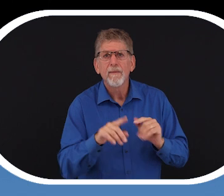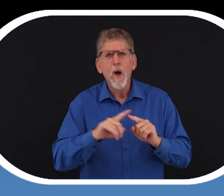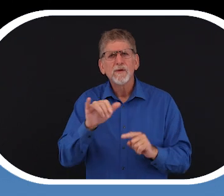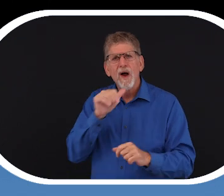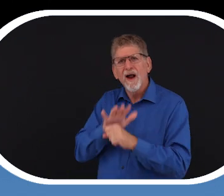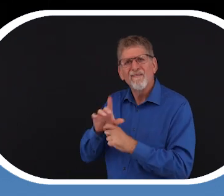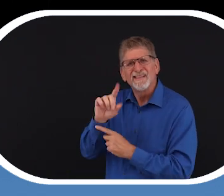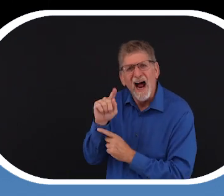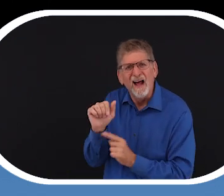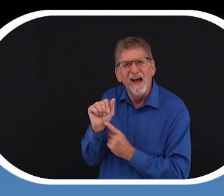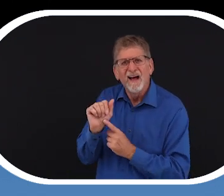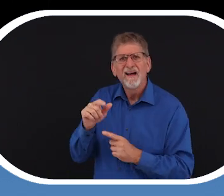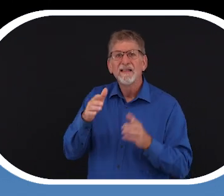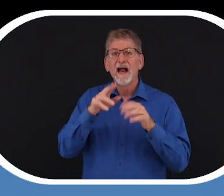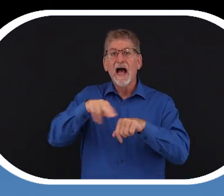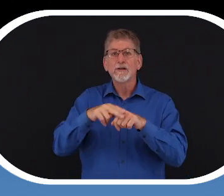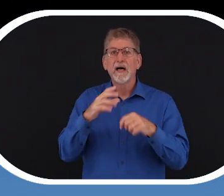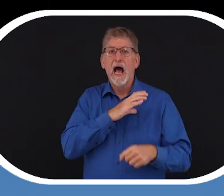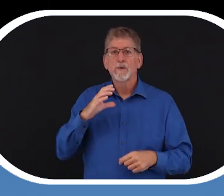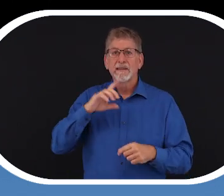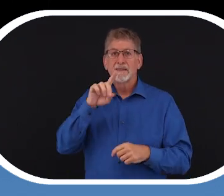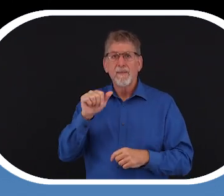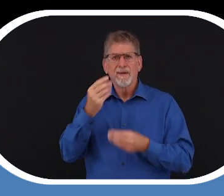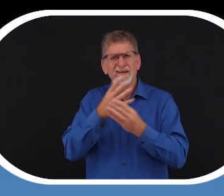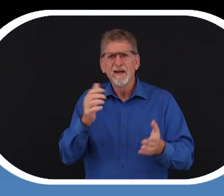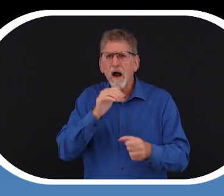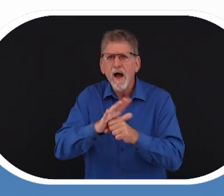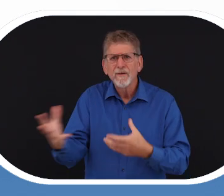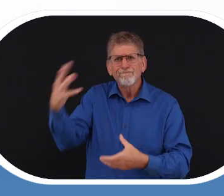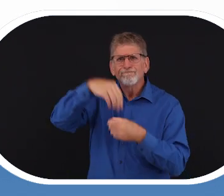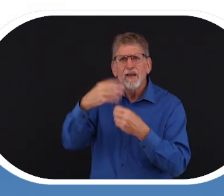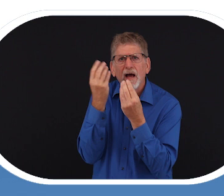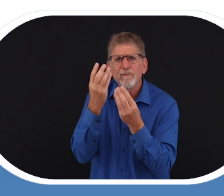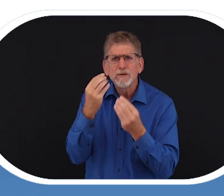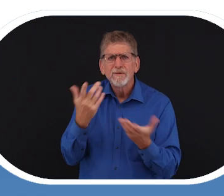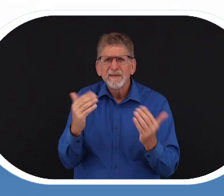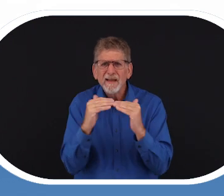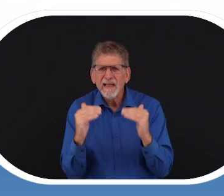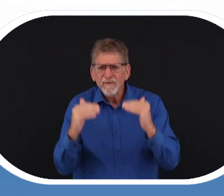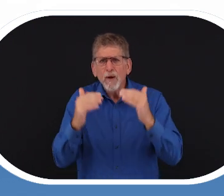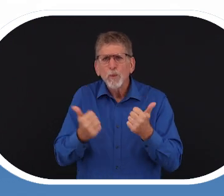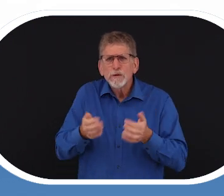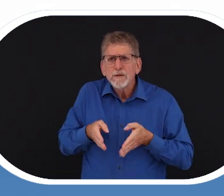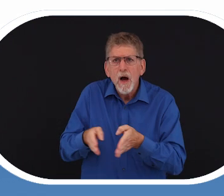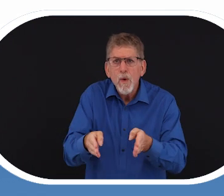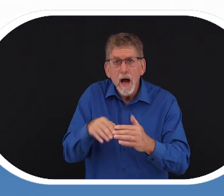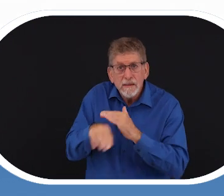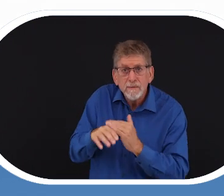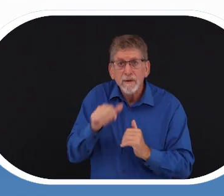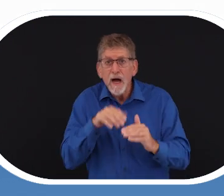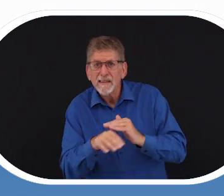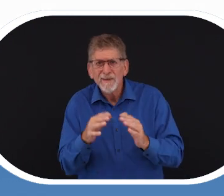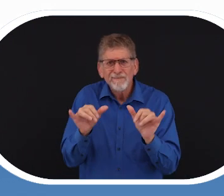that there is no comprehensive information on the degree to which sidewalks are accessible in cities. And my close collaborator, University of